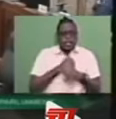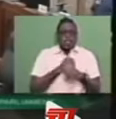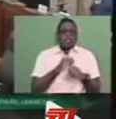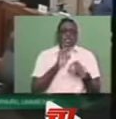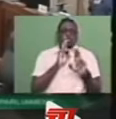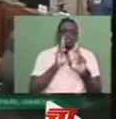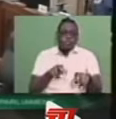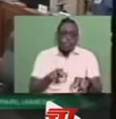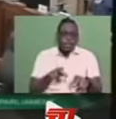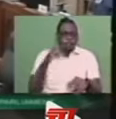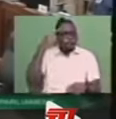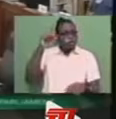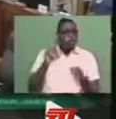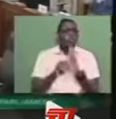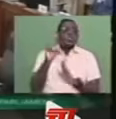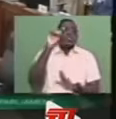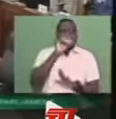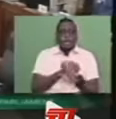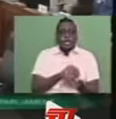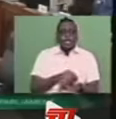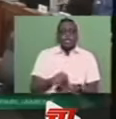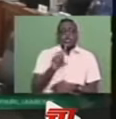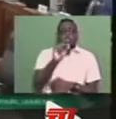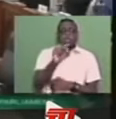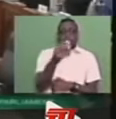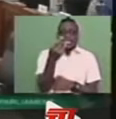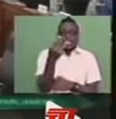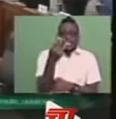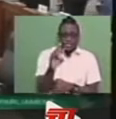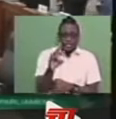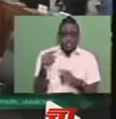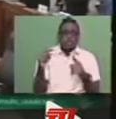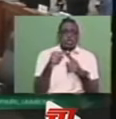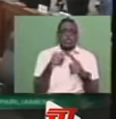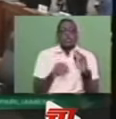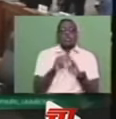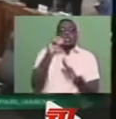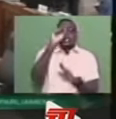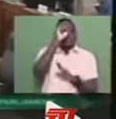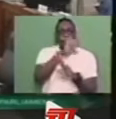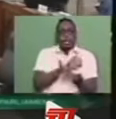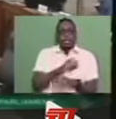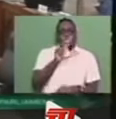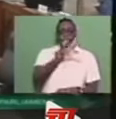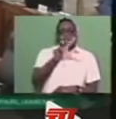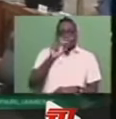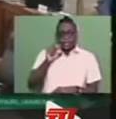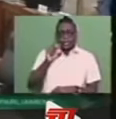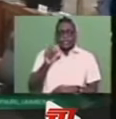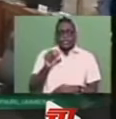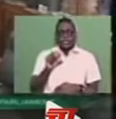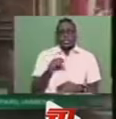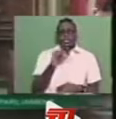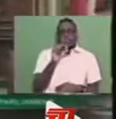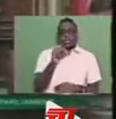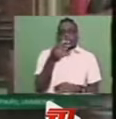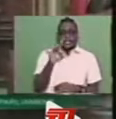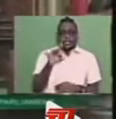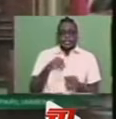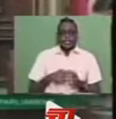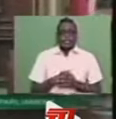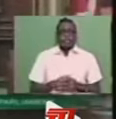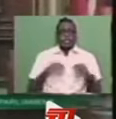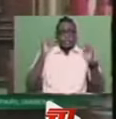1st, 2017 to September 30th, 2018. The Minister of Sport and